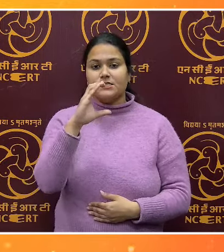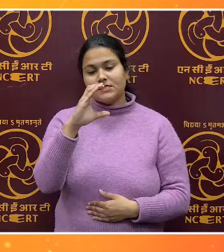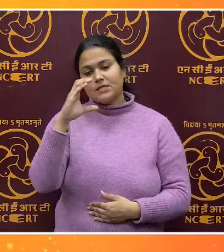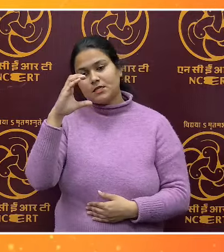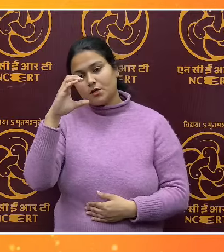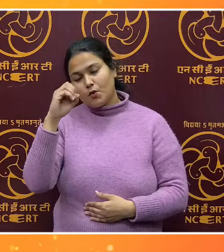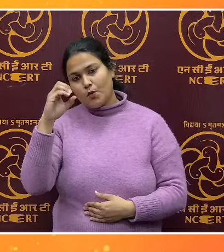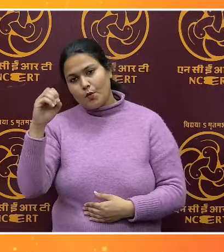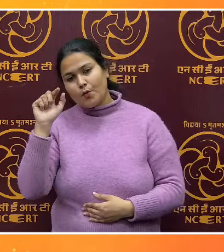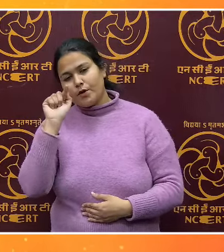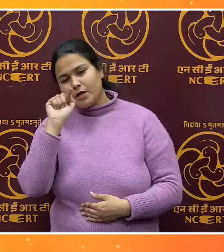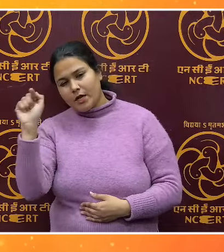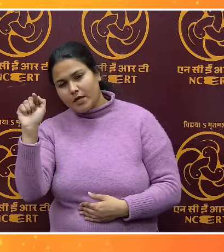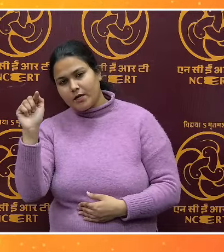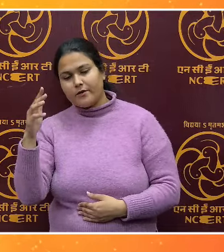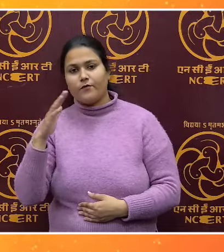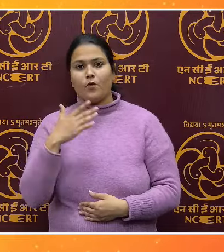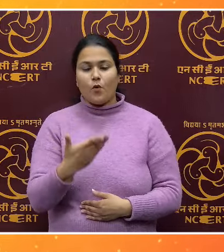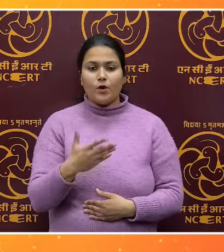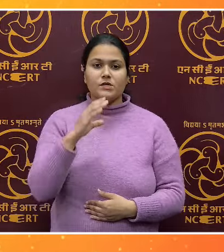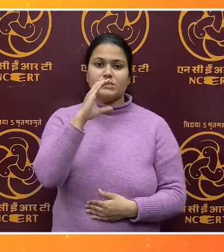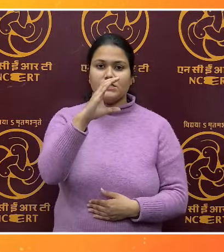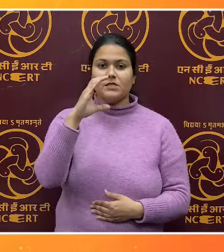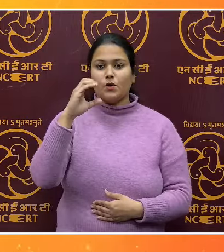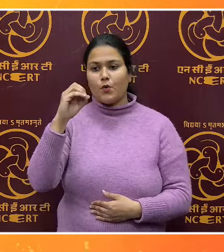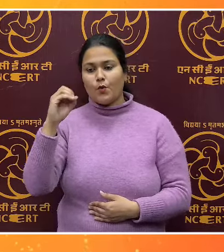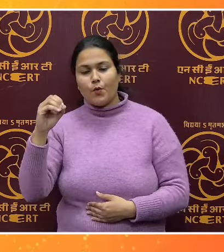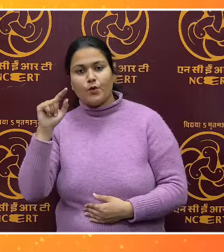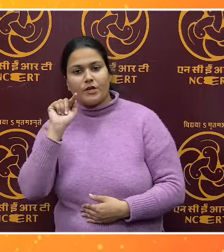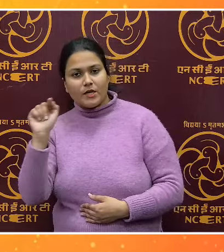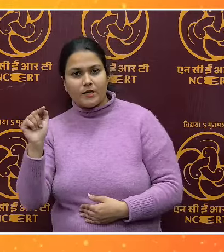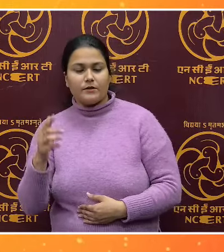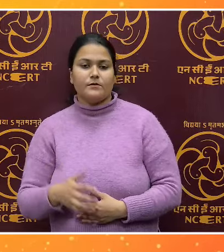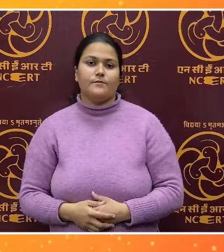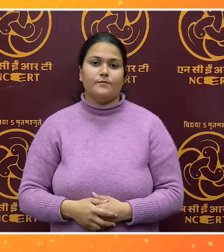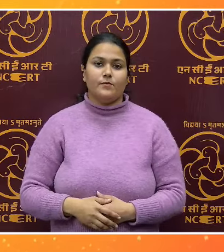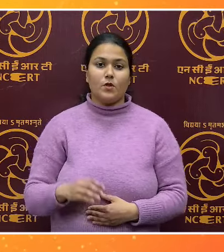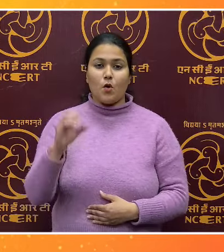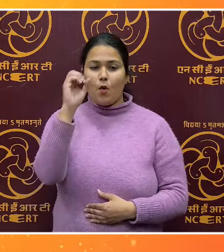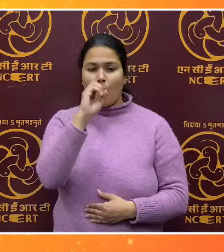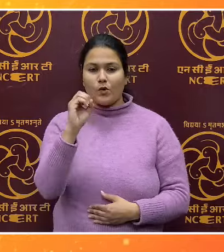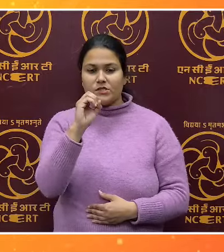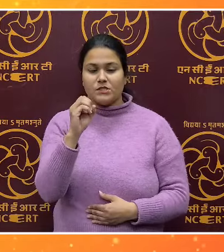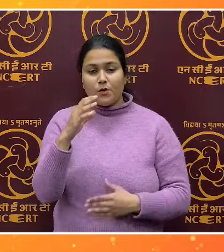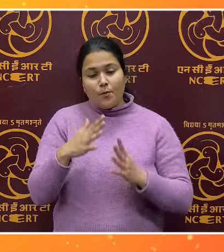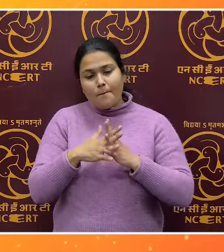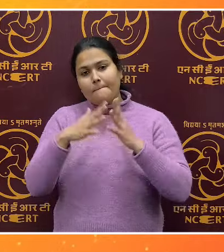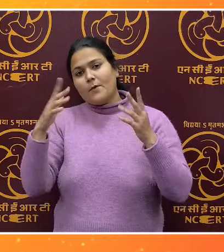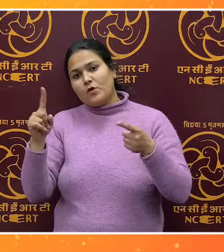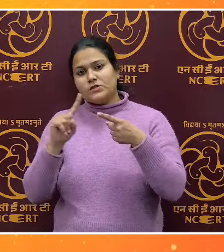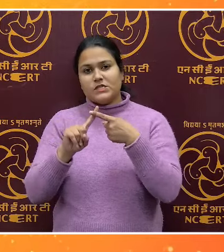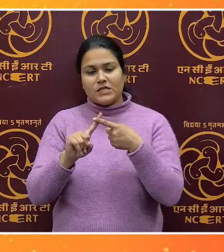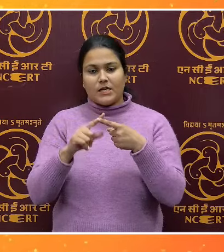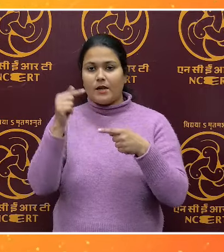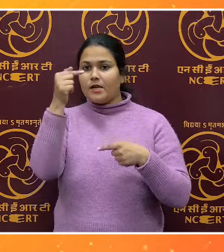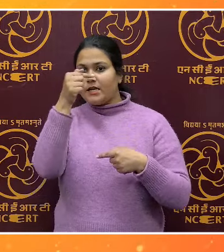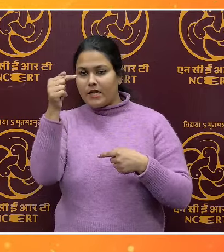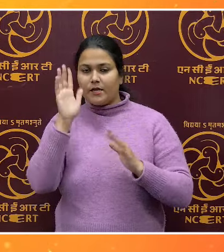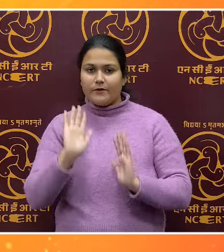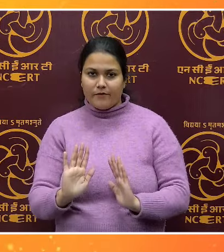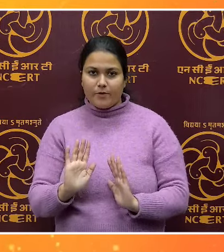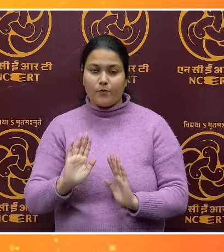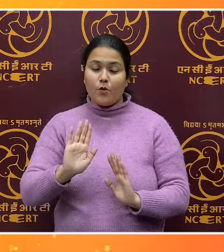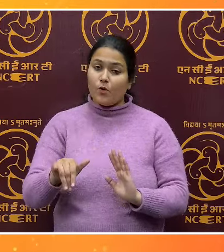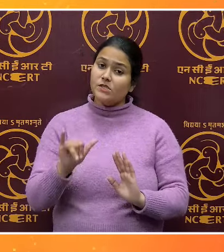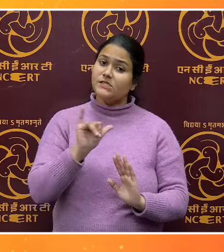negative and COO negative. Oxygen having more electron density and negative charge. In